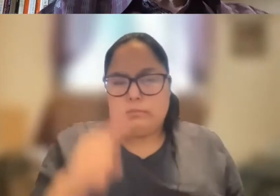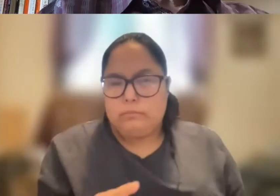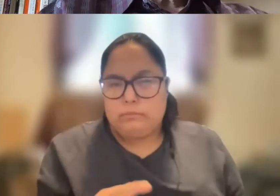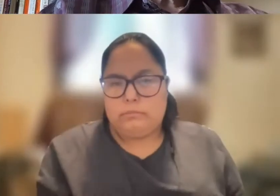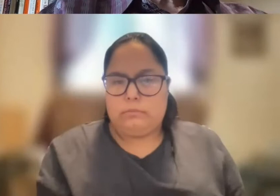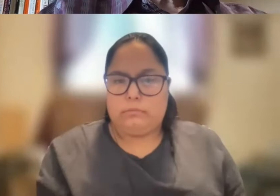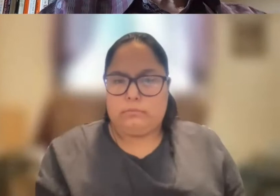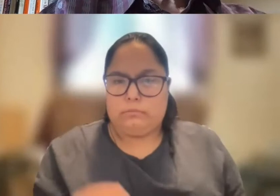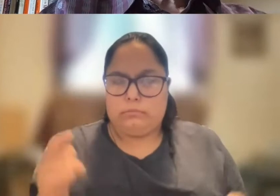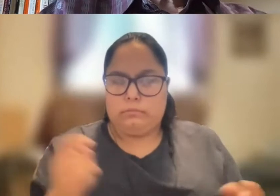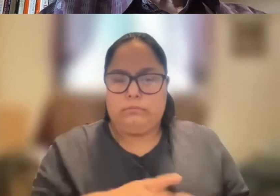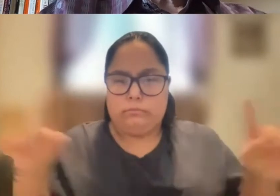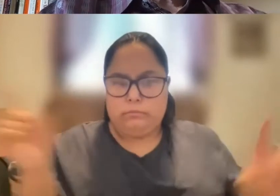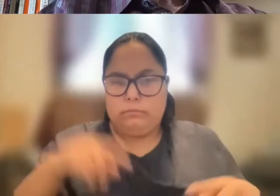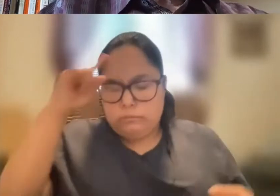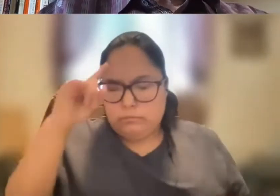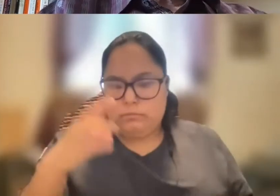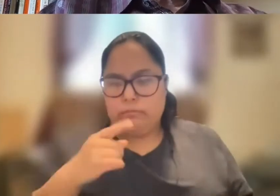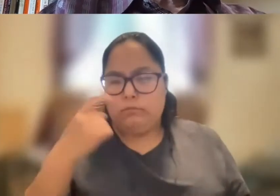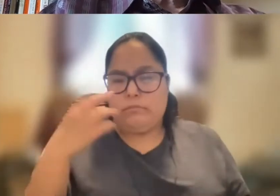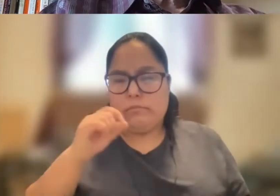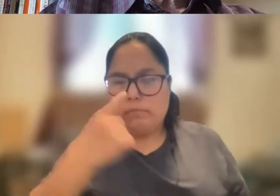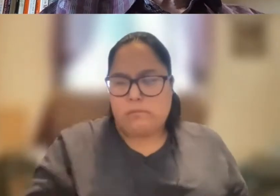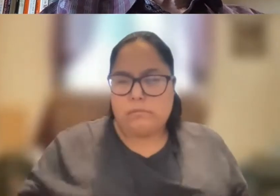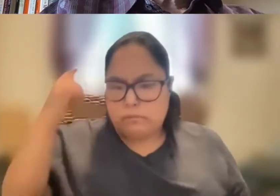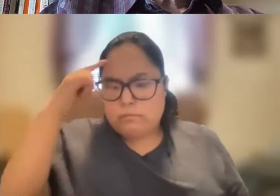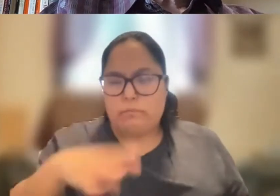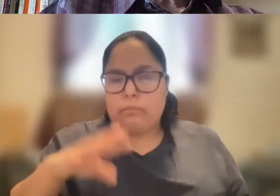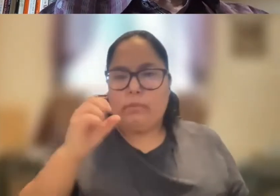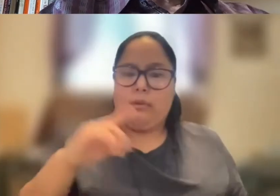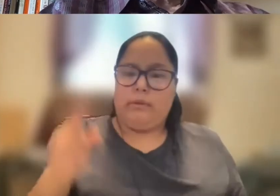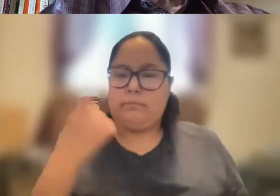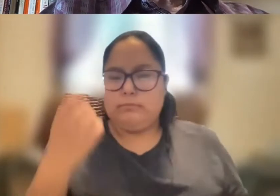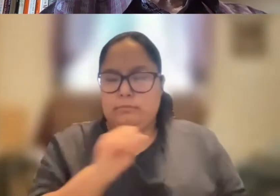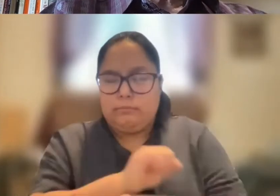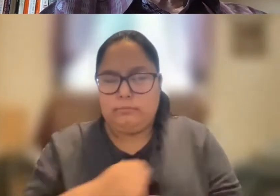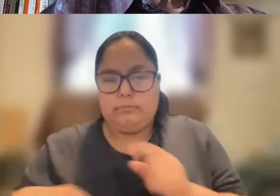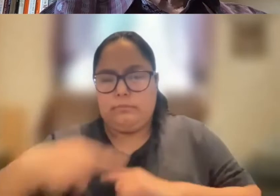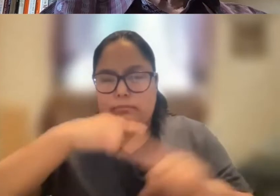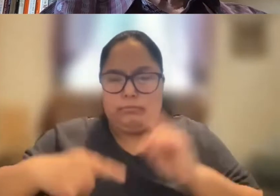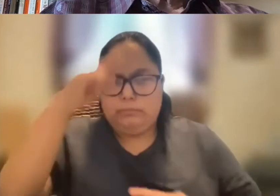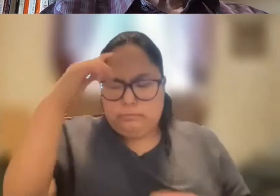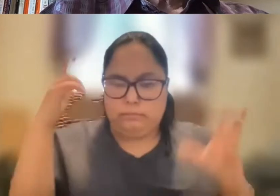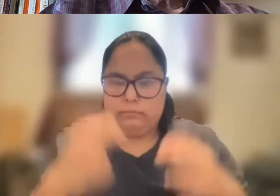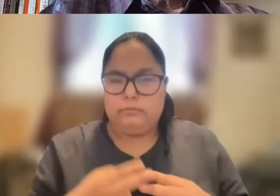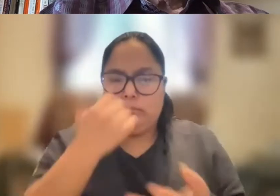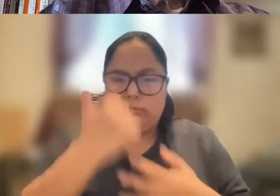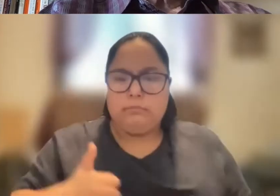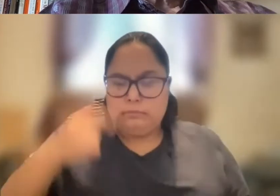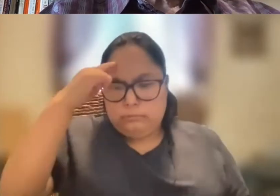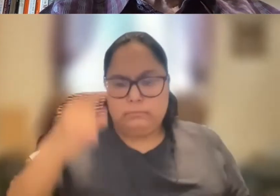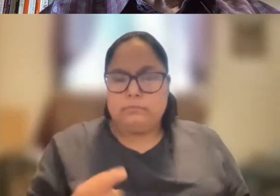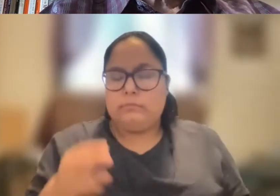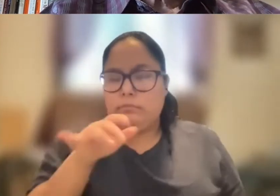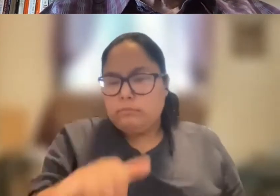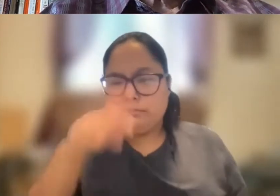So it's a very difficult machine to change. So we found a small workaround that will help. But